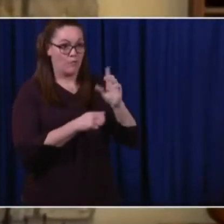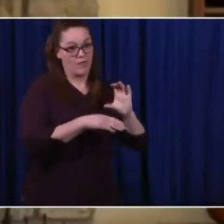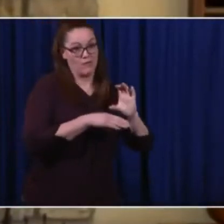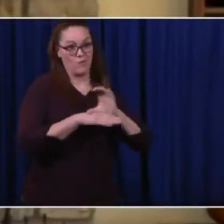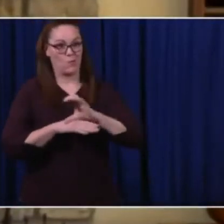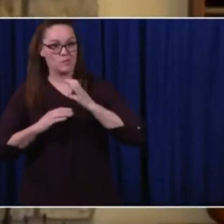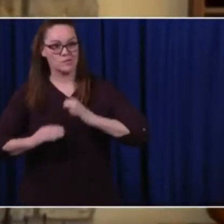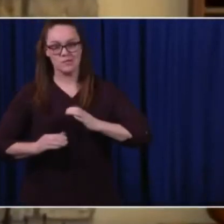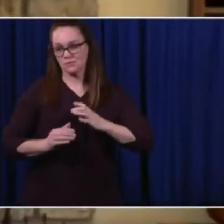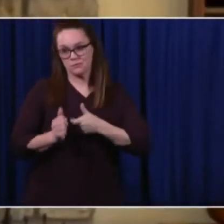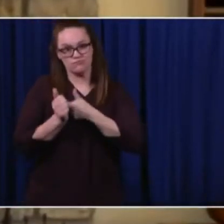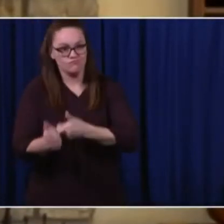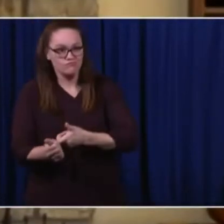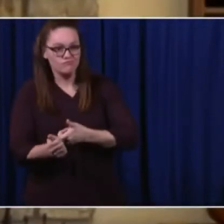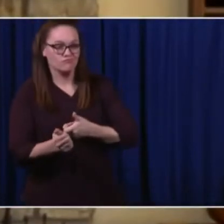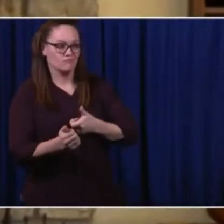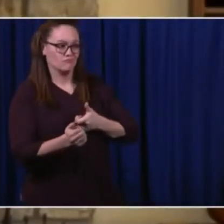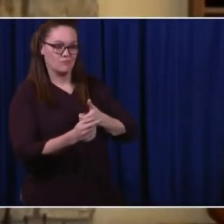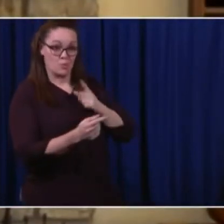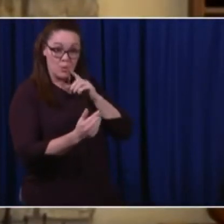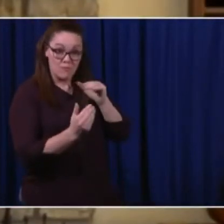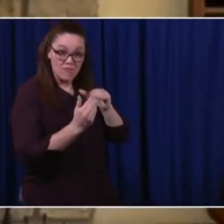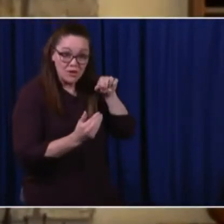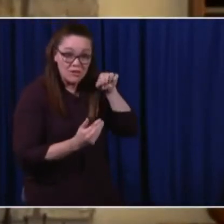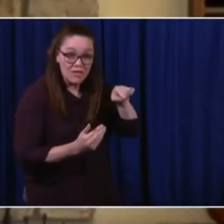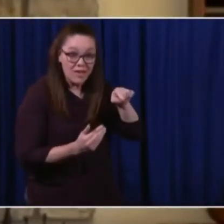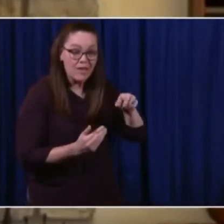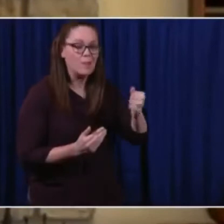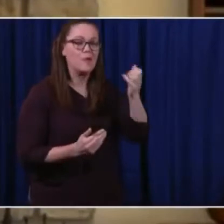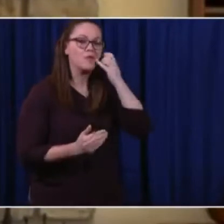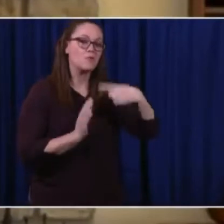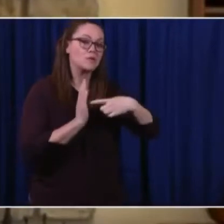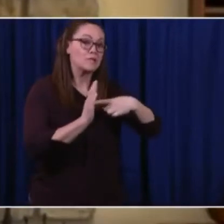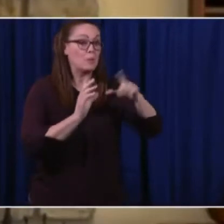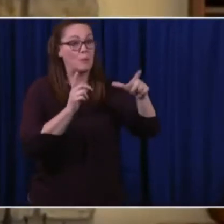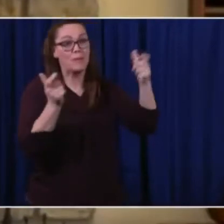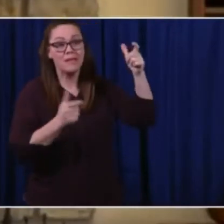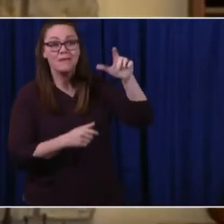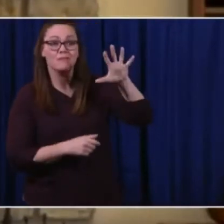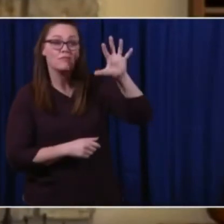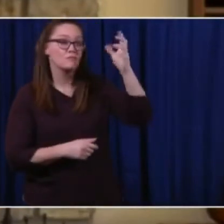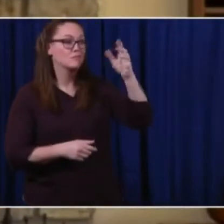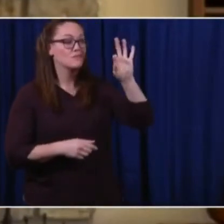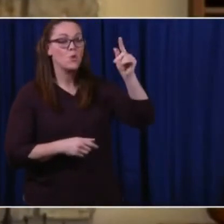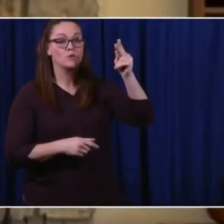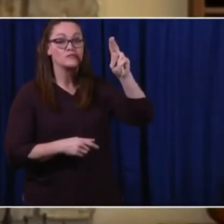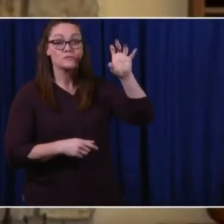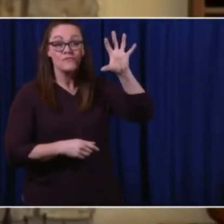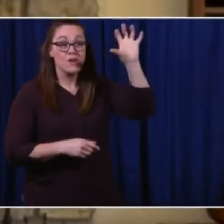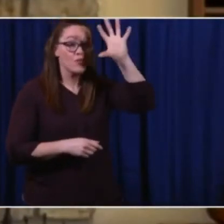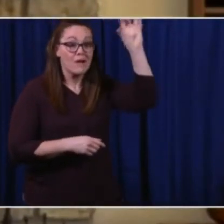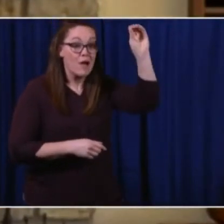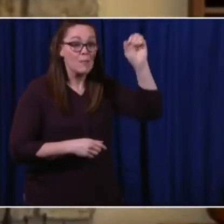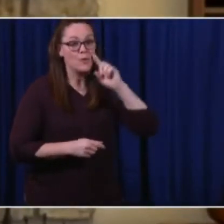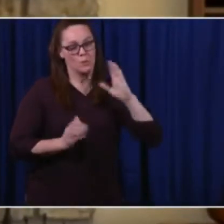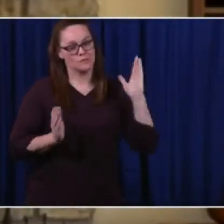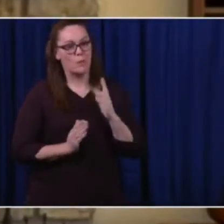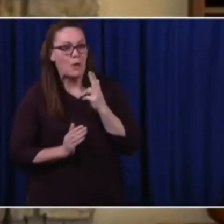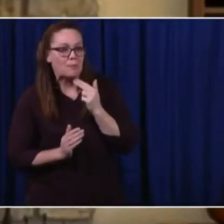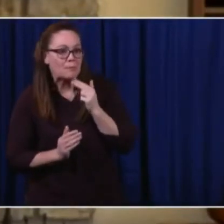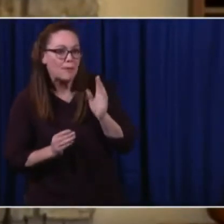fairly, regardless of if it is a Fortune 500 company or a small family-run business? And secondly, do large retailers